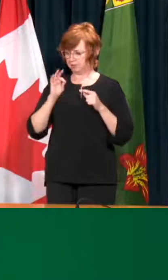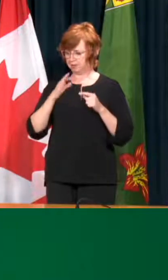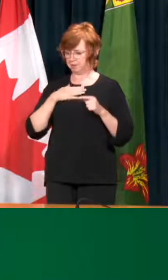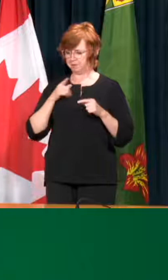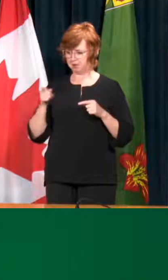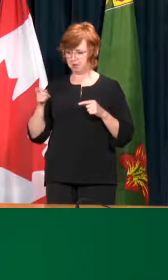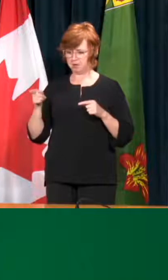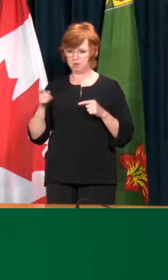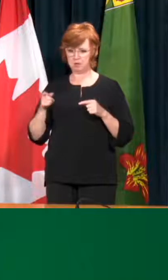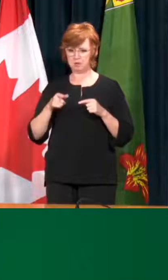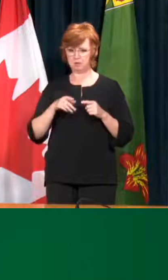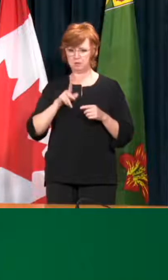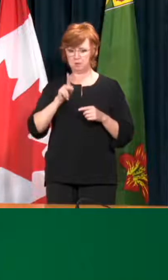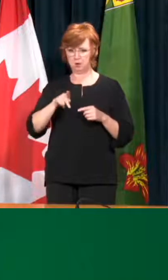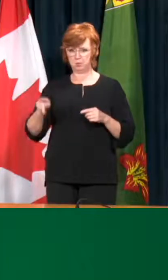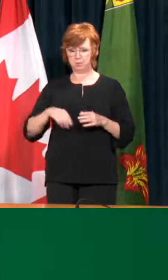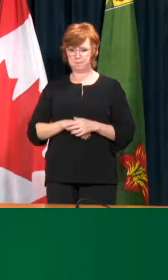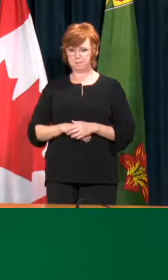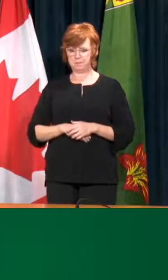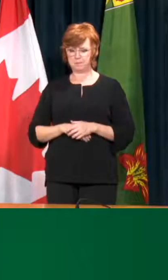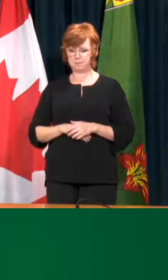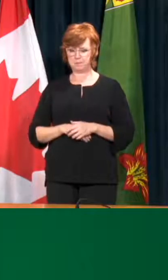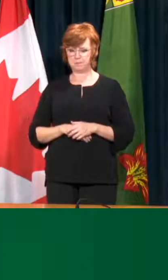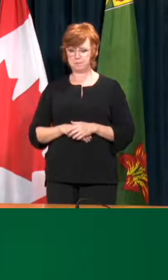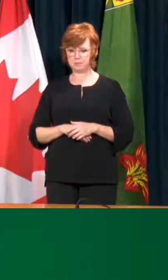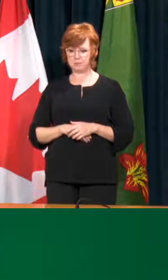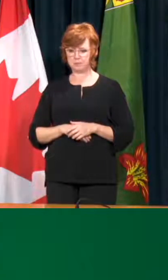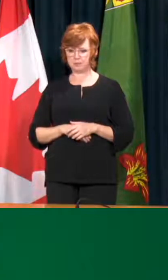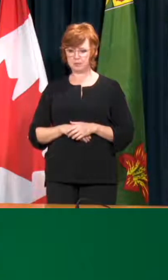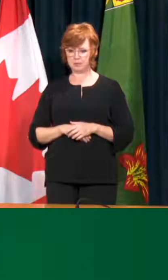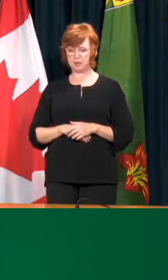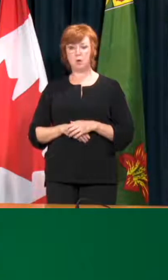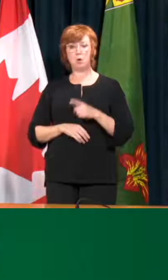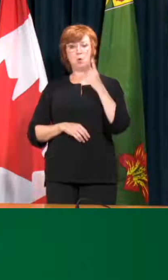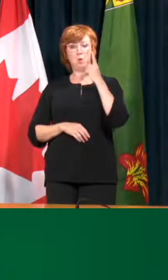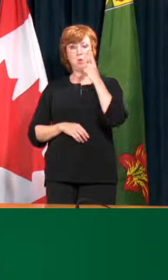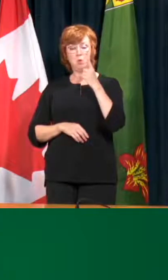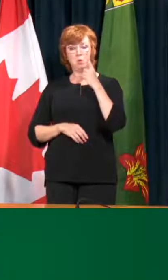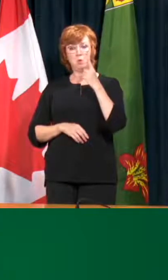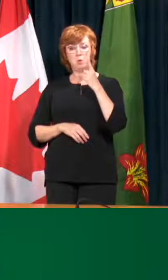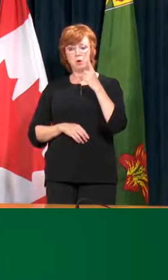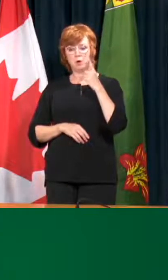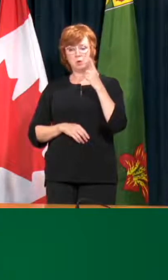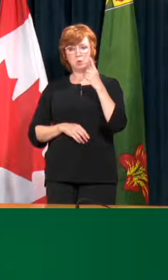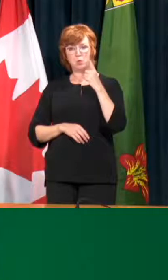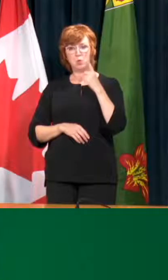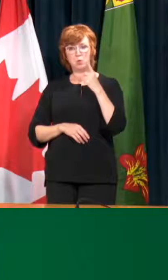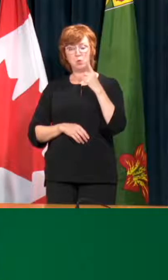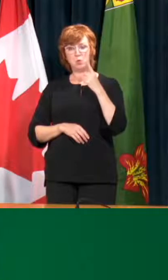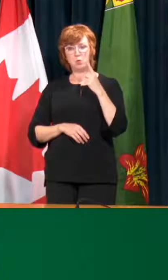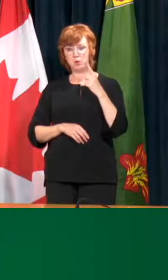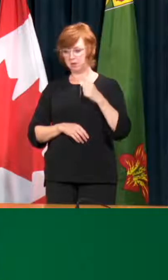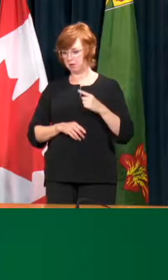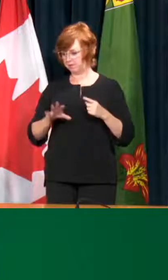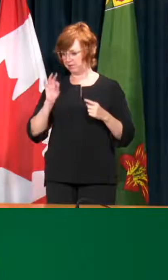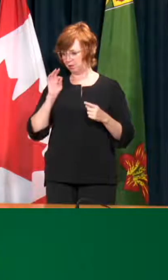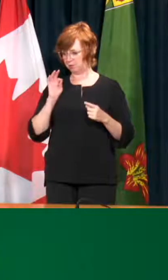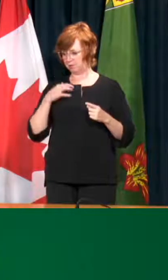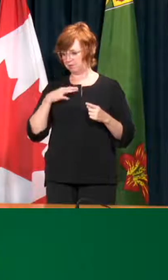the series of things that we kind of, for some reason, it's not stopping at that. There it